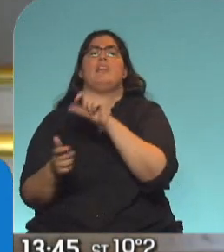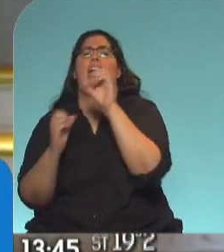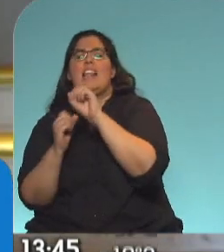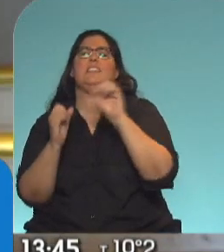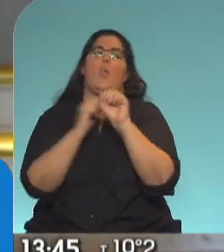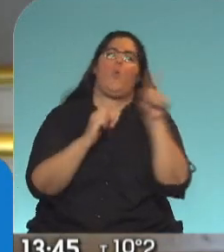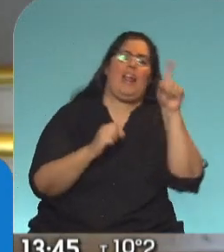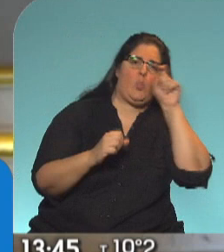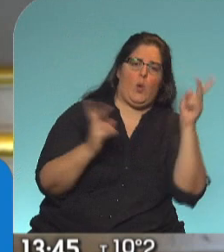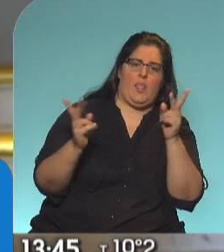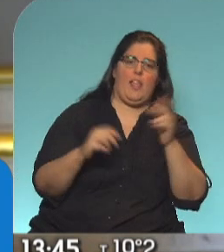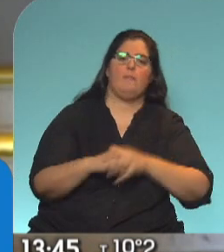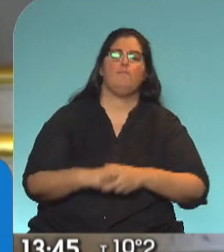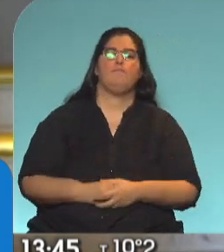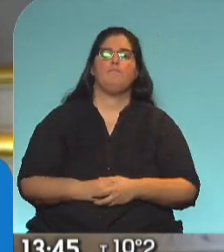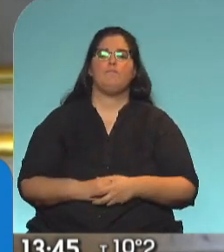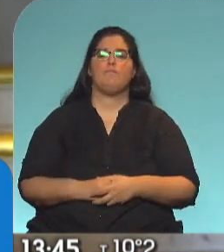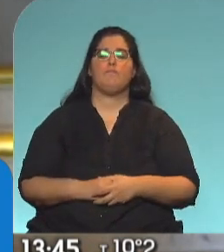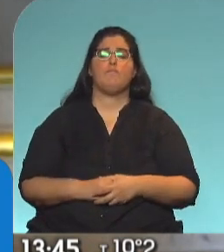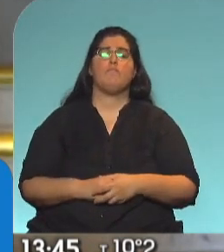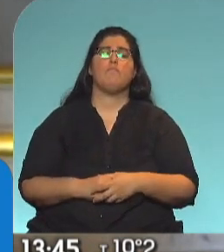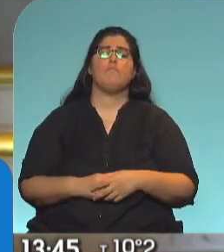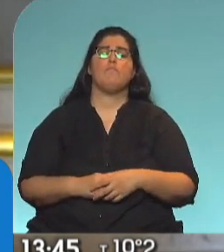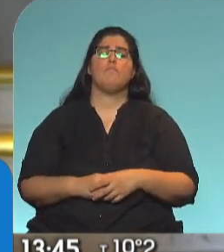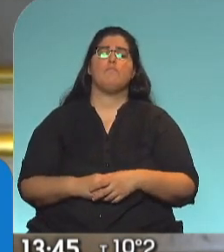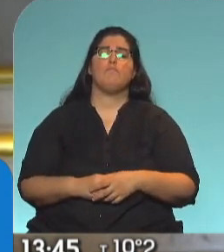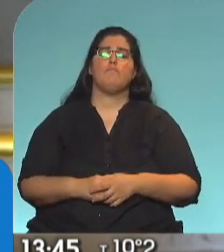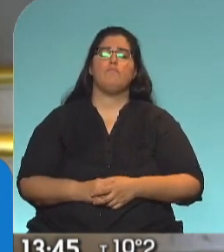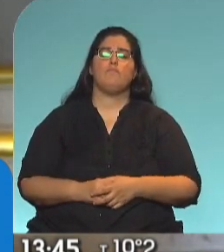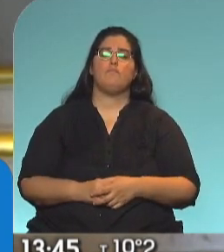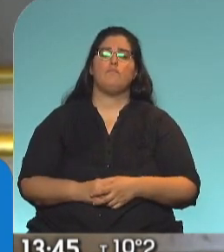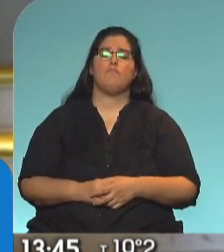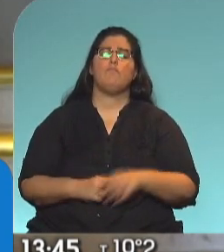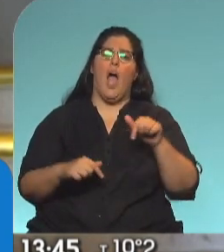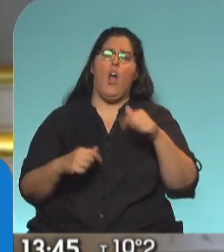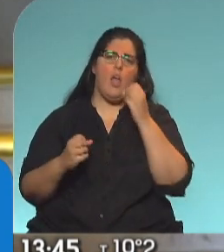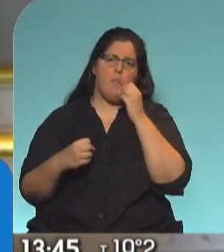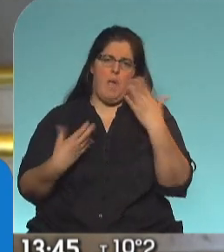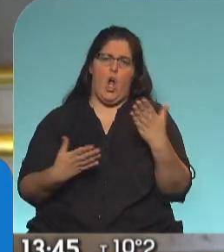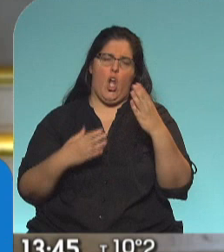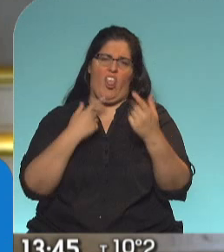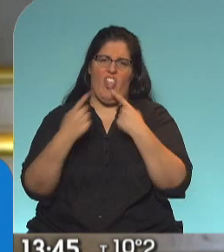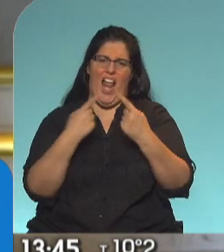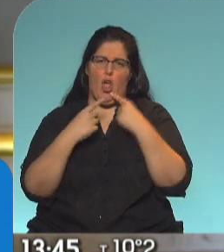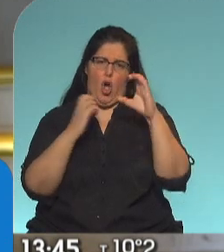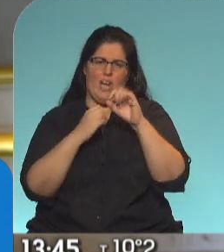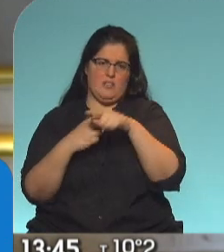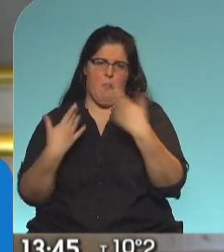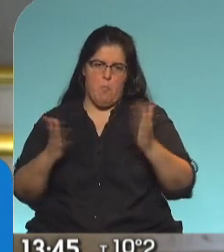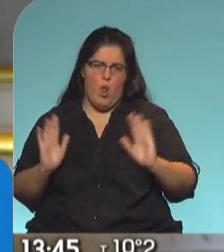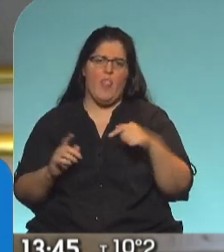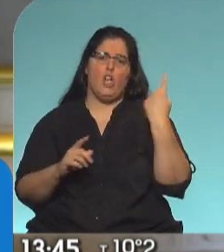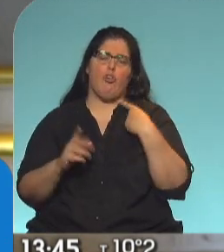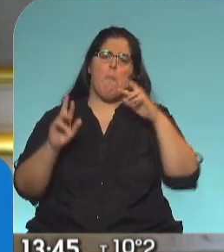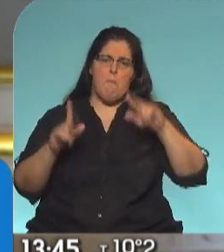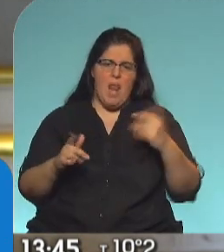is a window of opportunity for better dialogue with Greece right now. And we are planning to meet with Greek foreign minister,